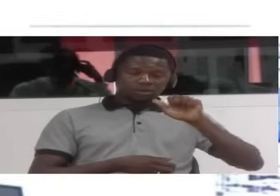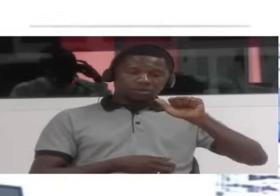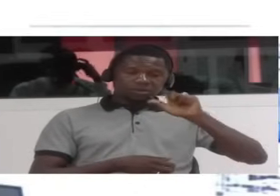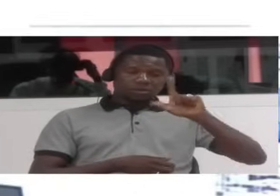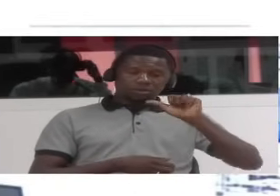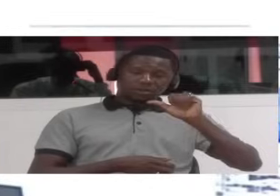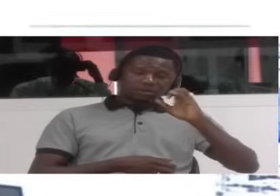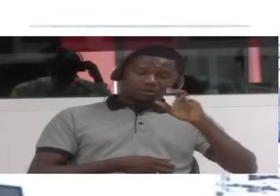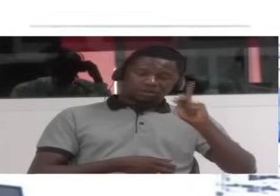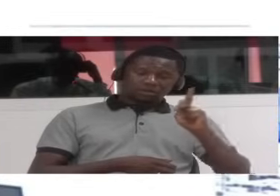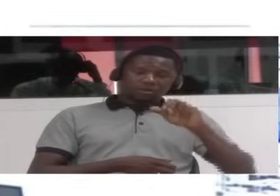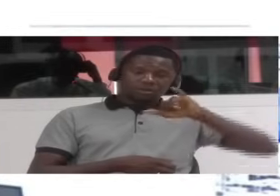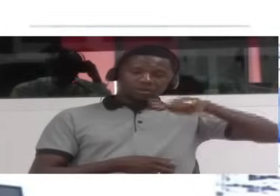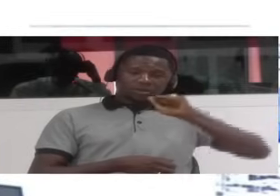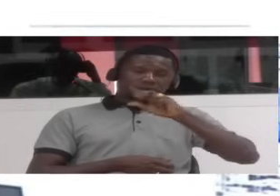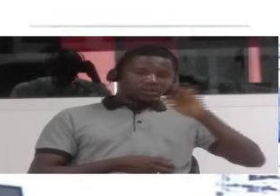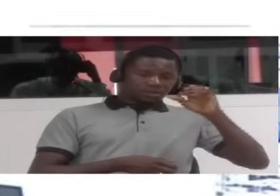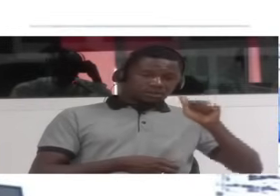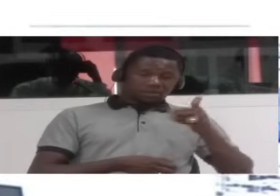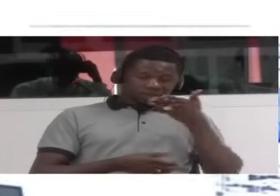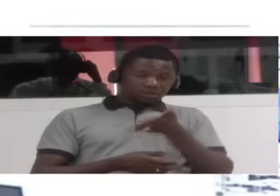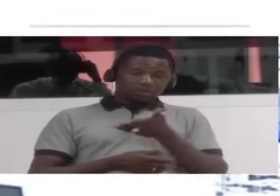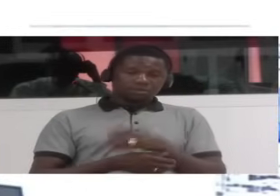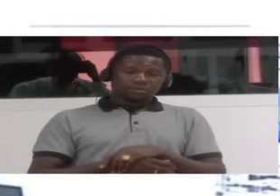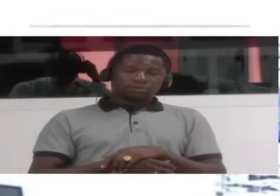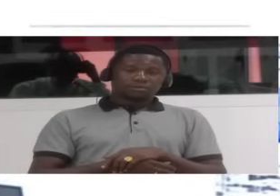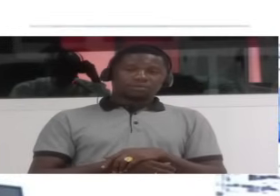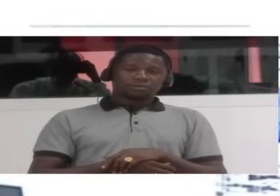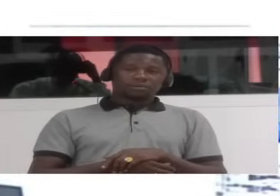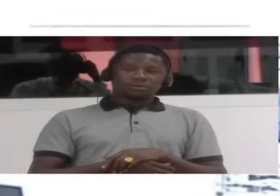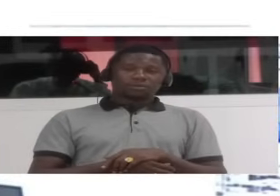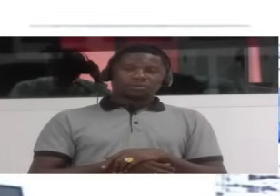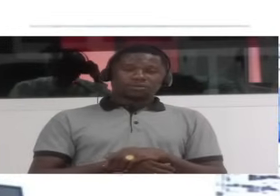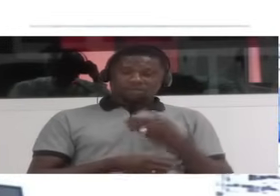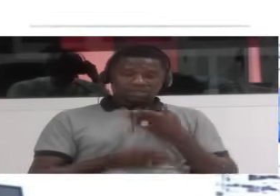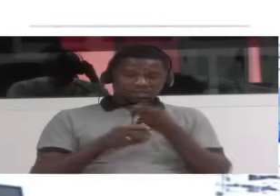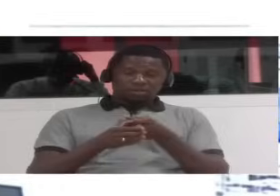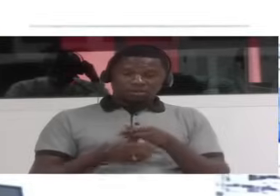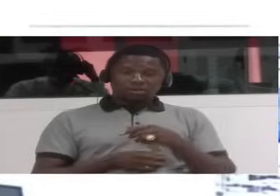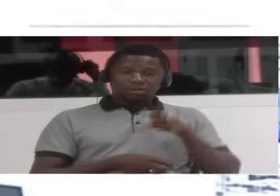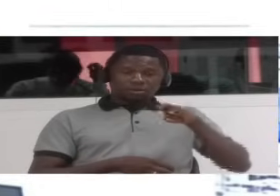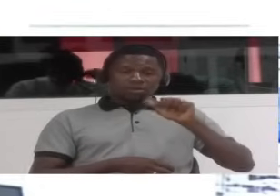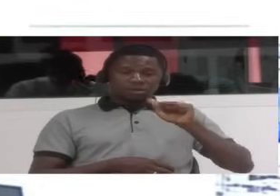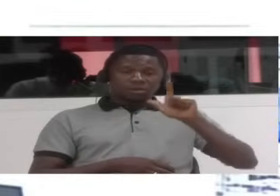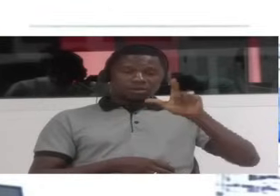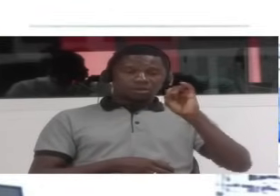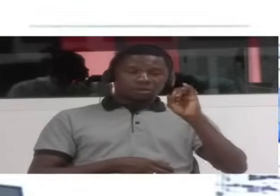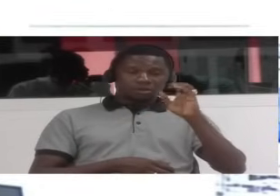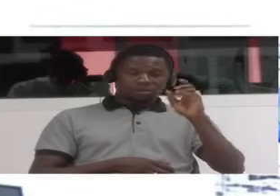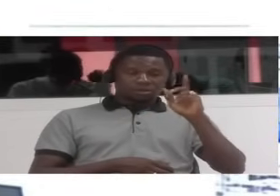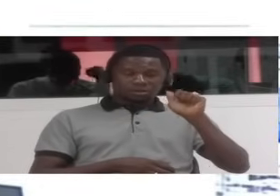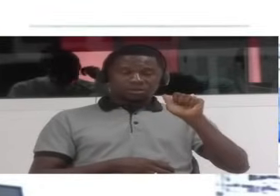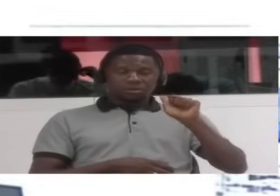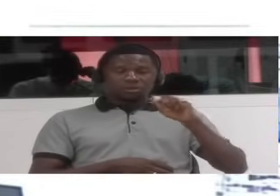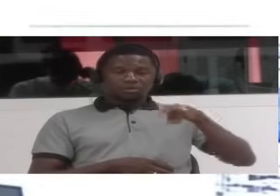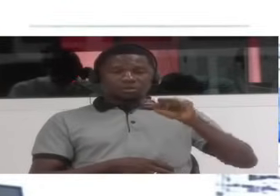In fact, at this stage, was Malik Manga deployed with the patrol team? No. So it's